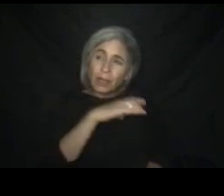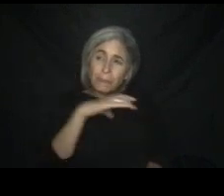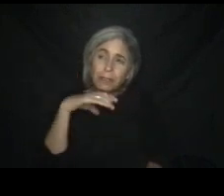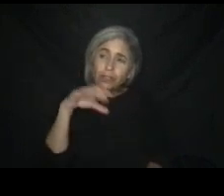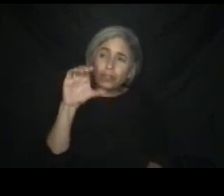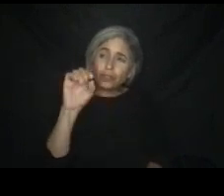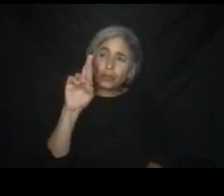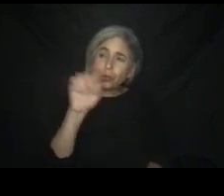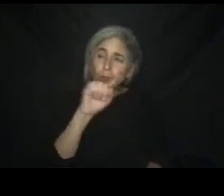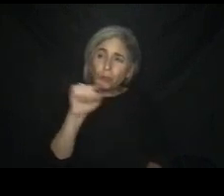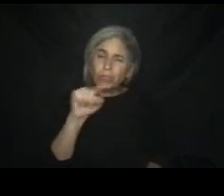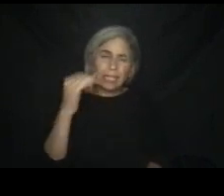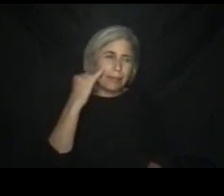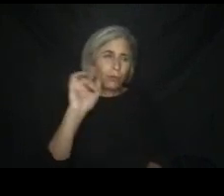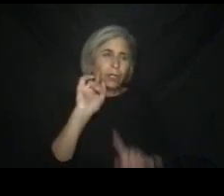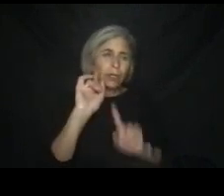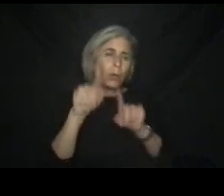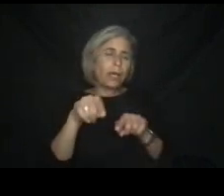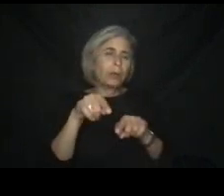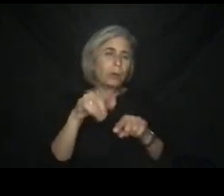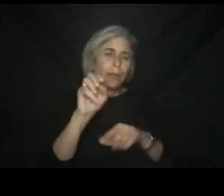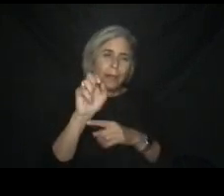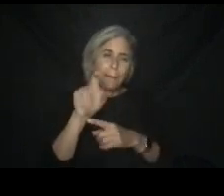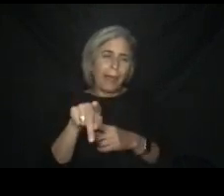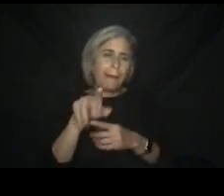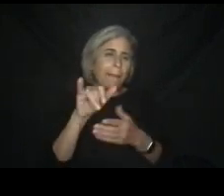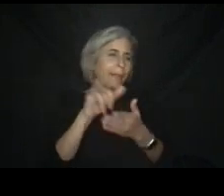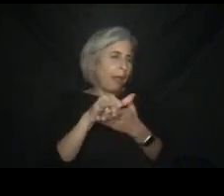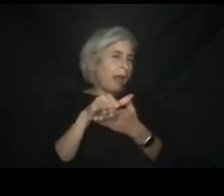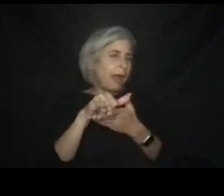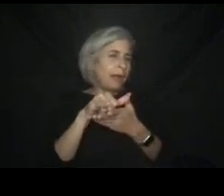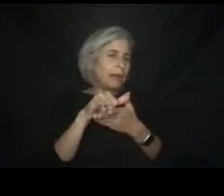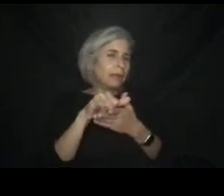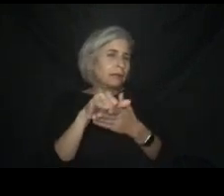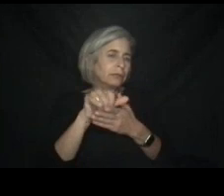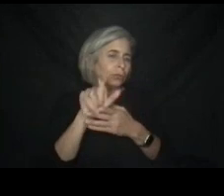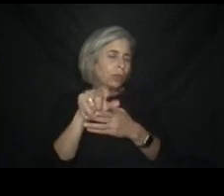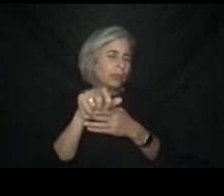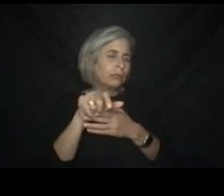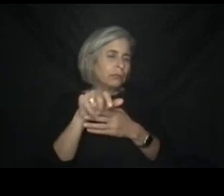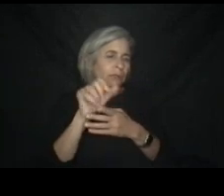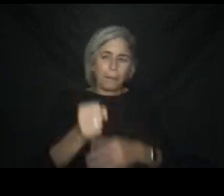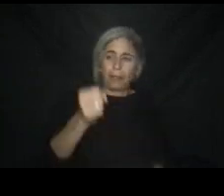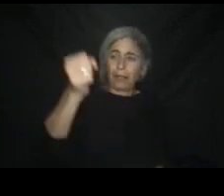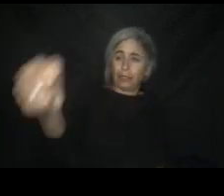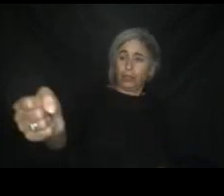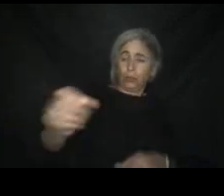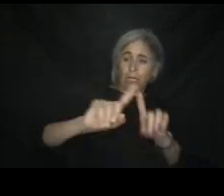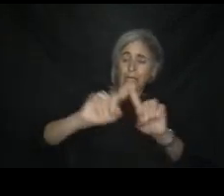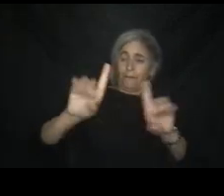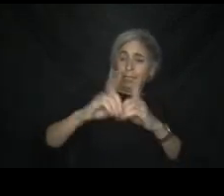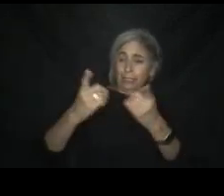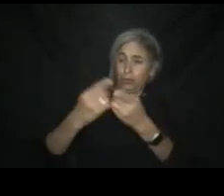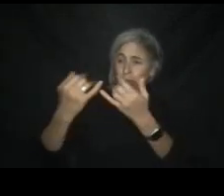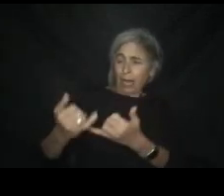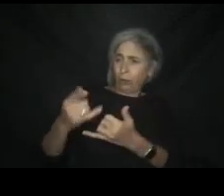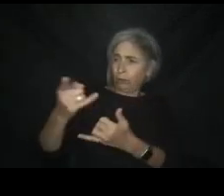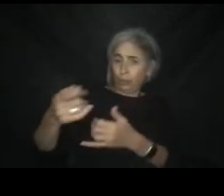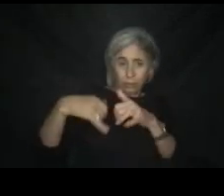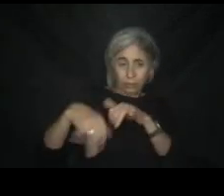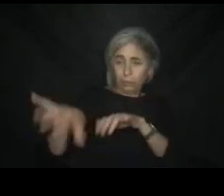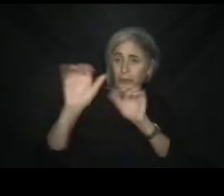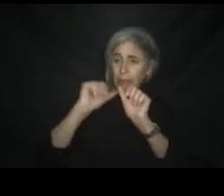went with a map that would place you in a different district now, she would still be